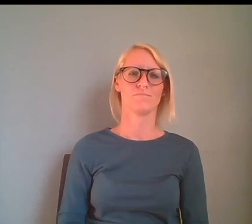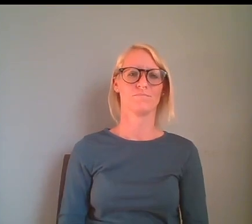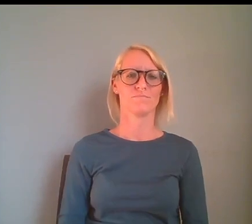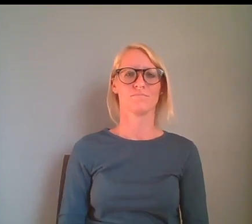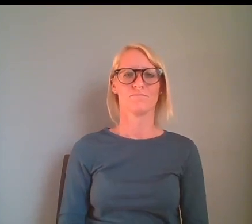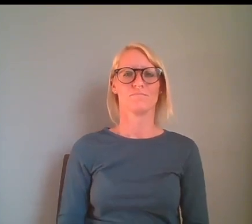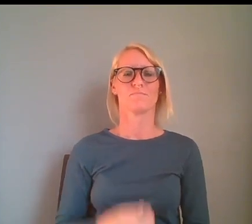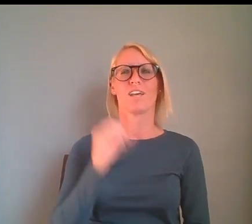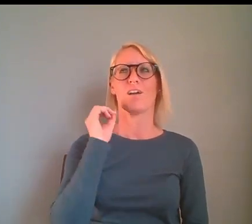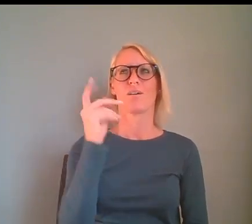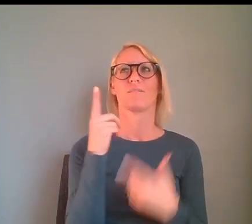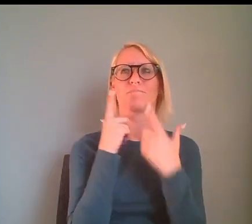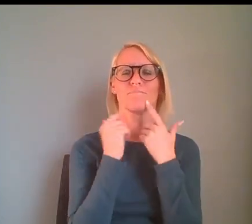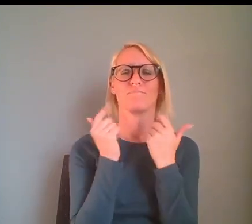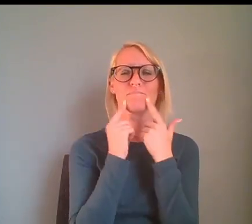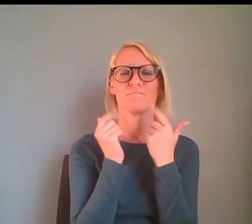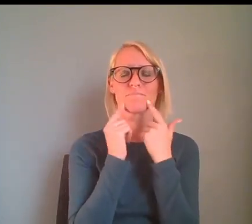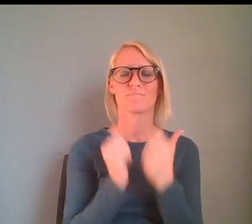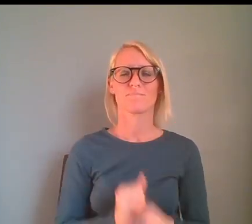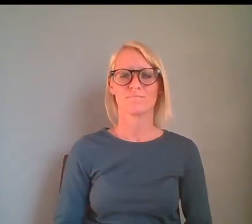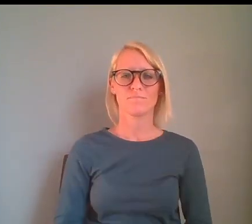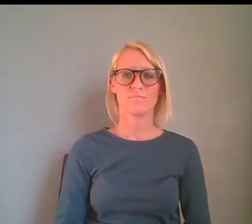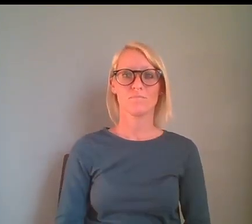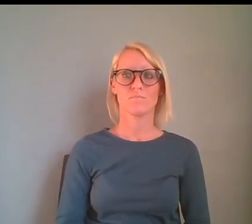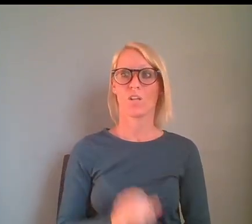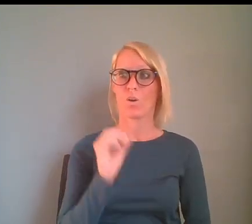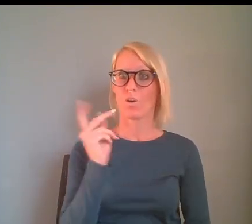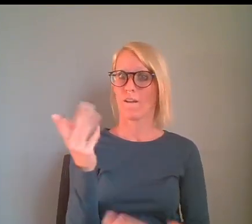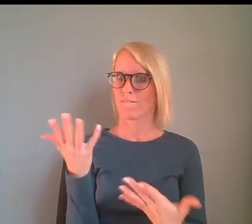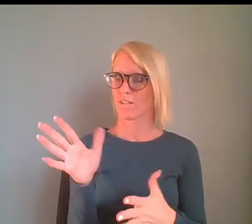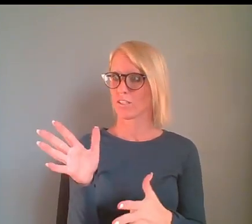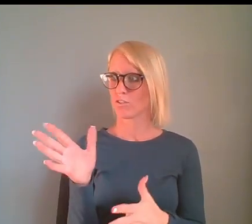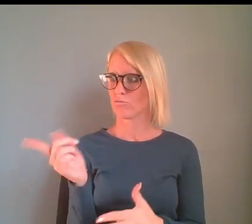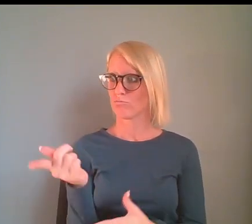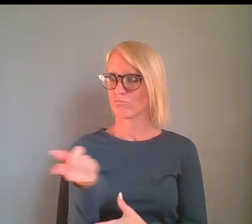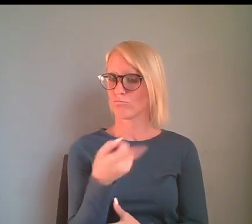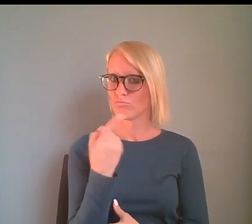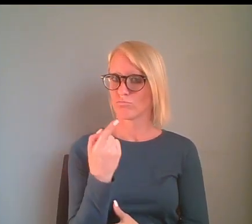Okay. Are you about done with that?